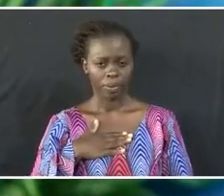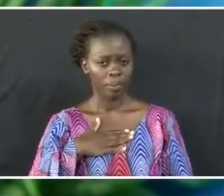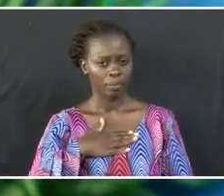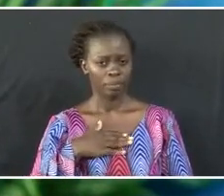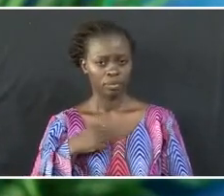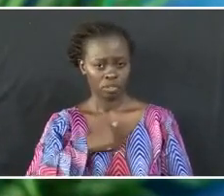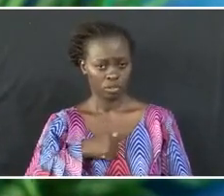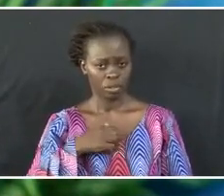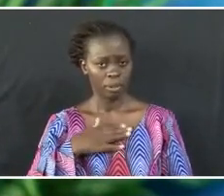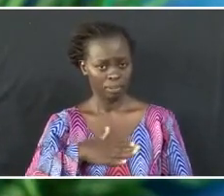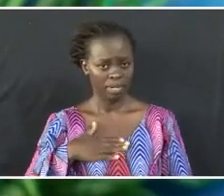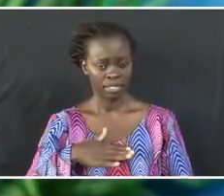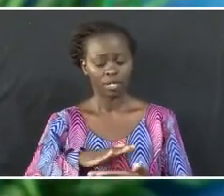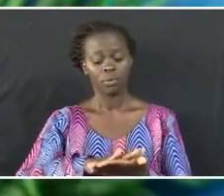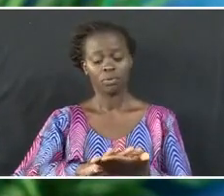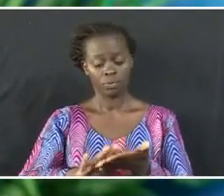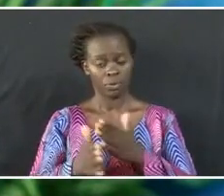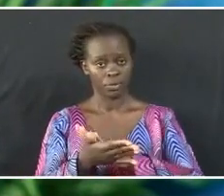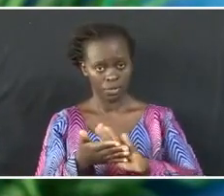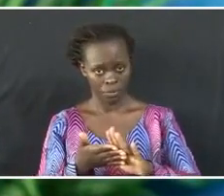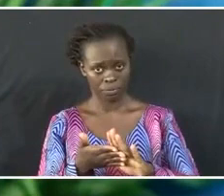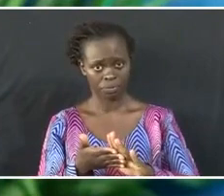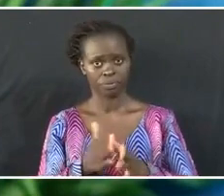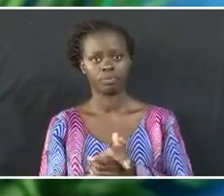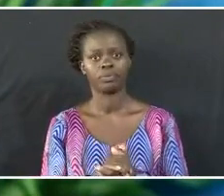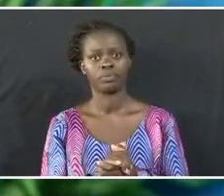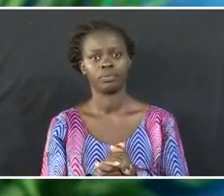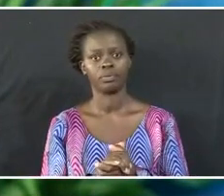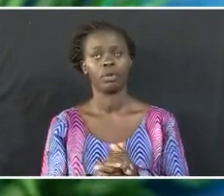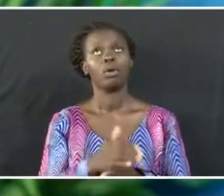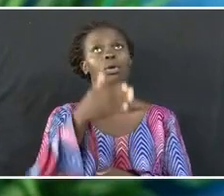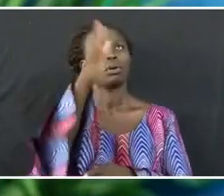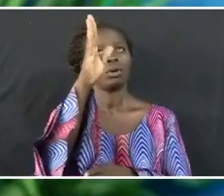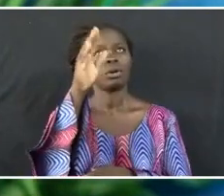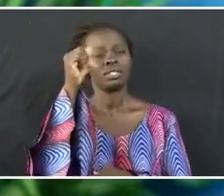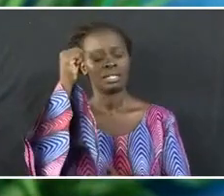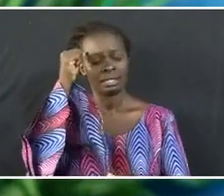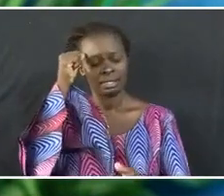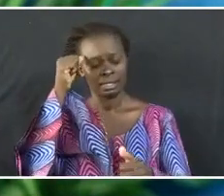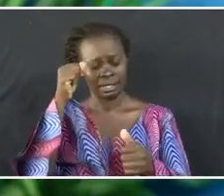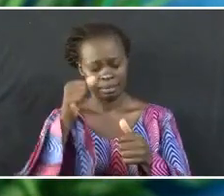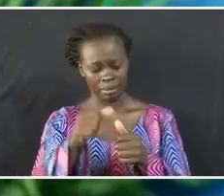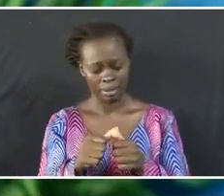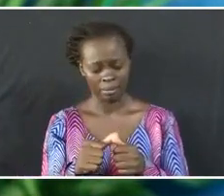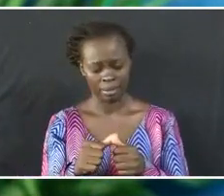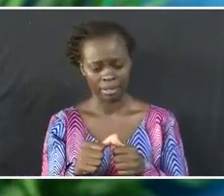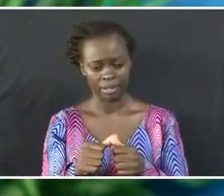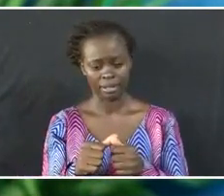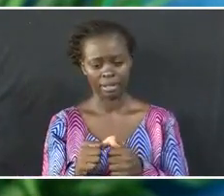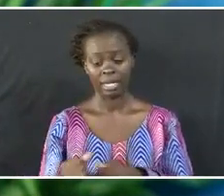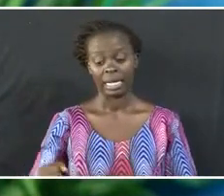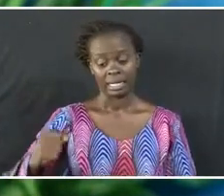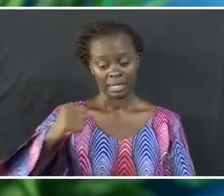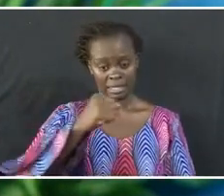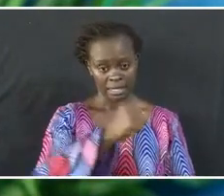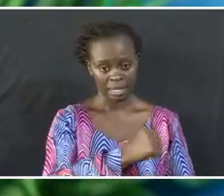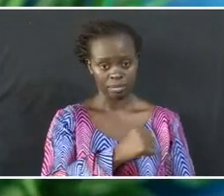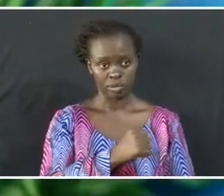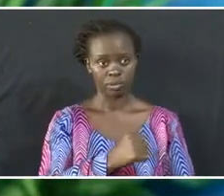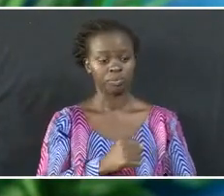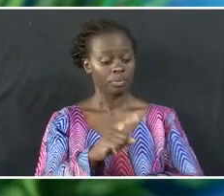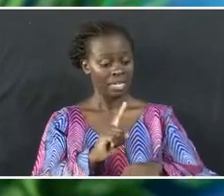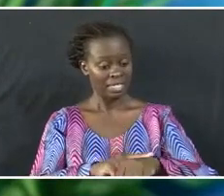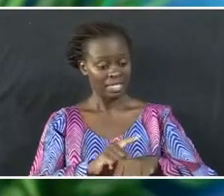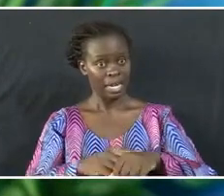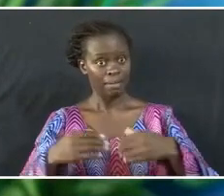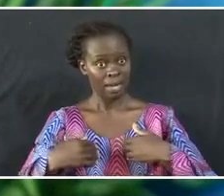Not long after that, the Philistines threw a party to the idol Dagon. They were